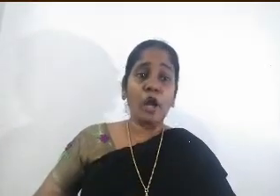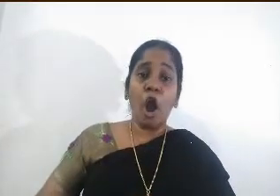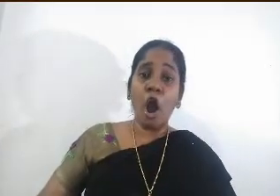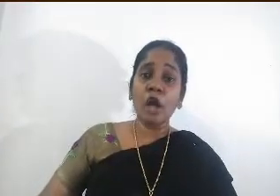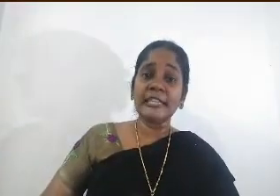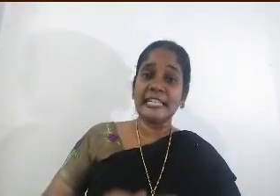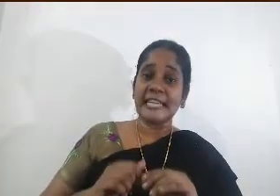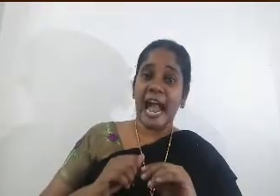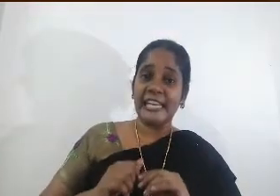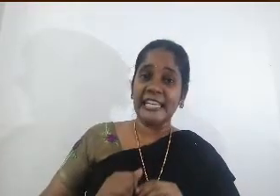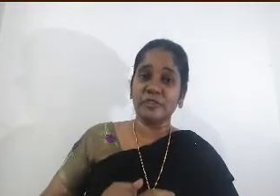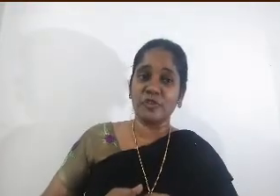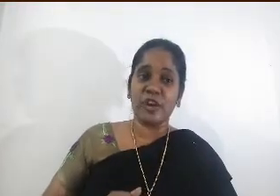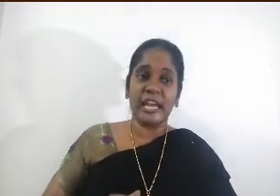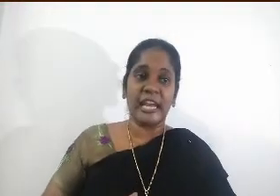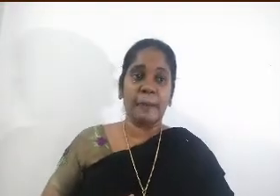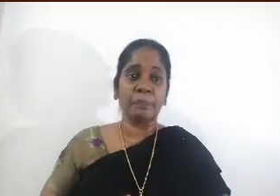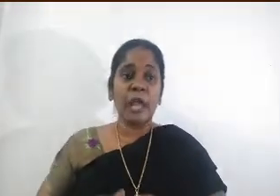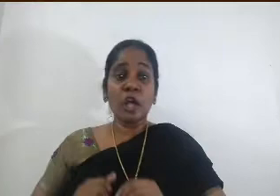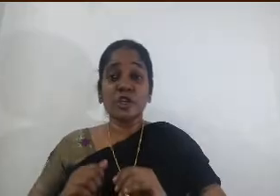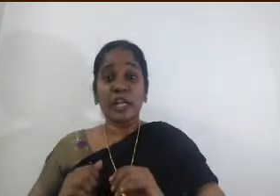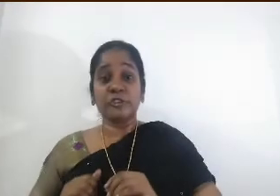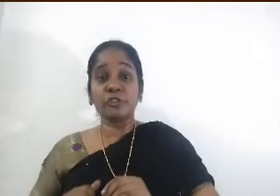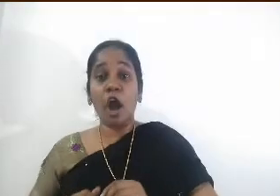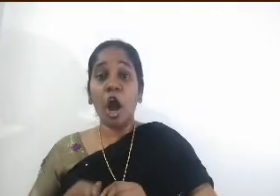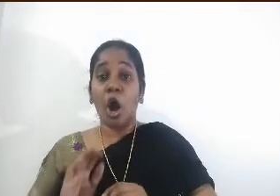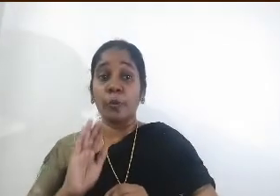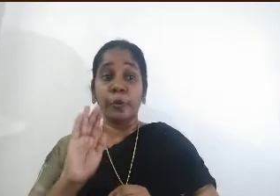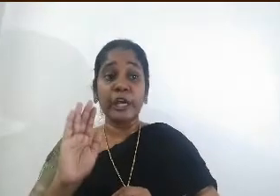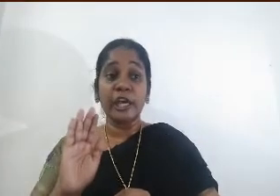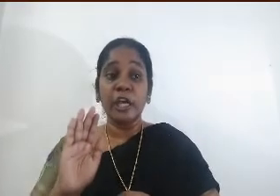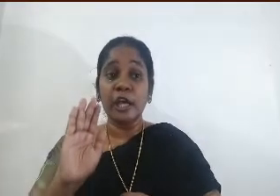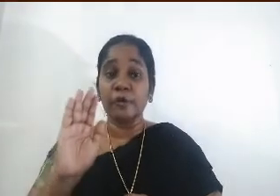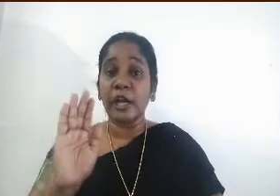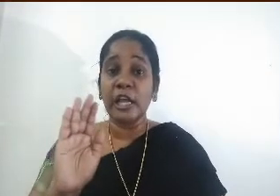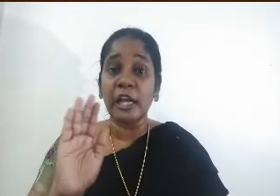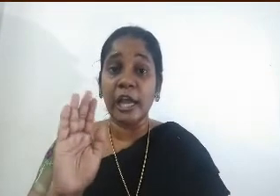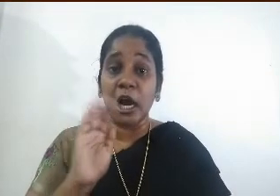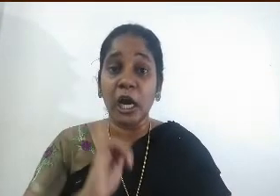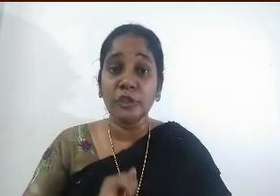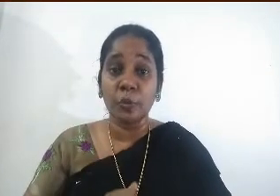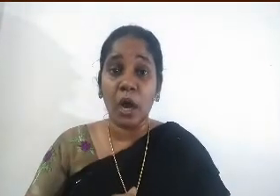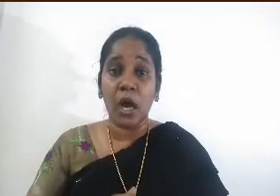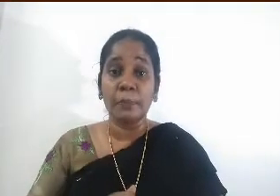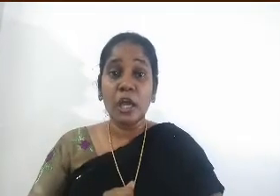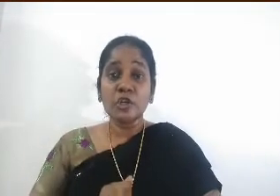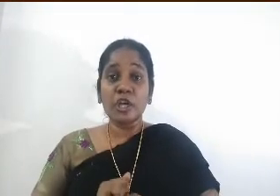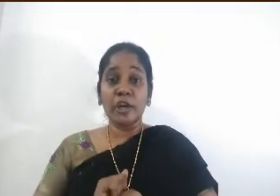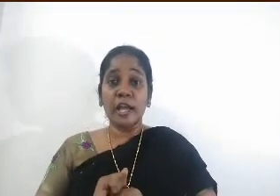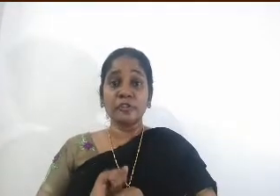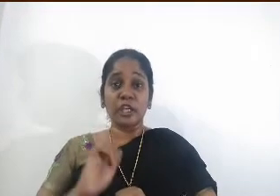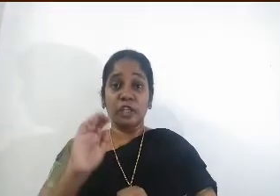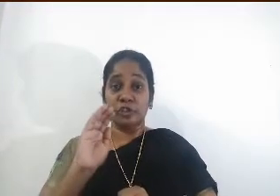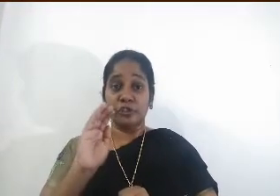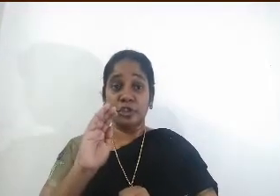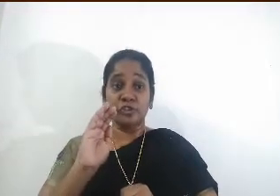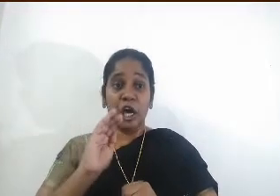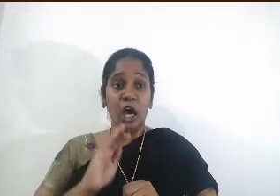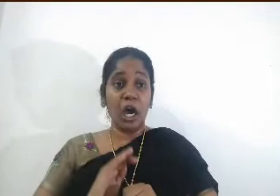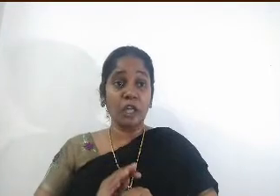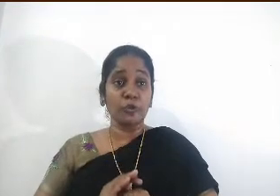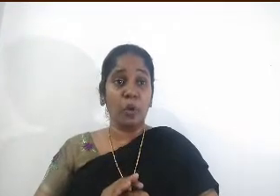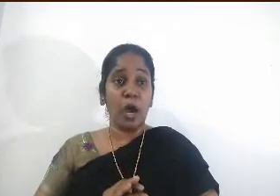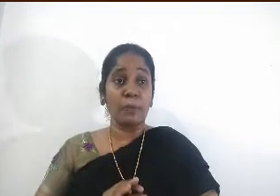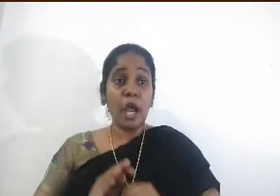whizzled along the tiny stream. She saw a wiggly earthworm. Children, see, this is